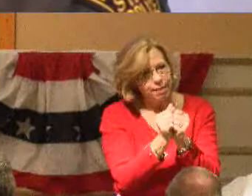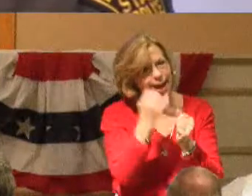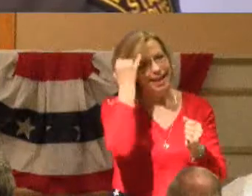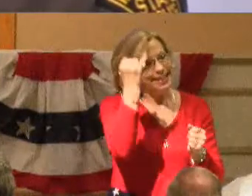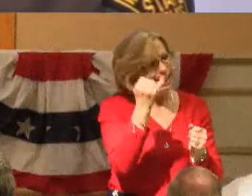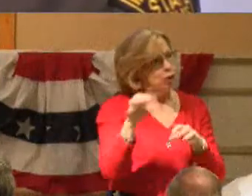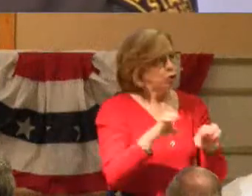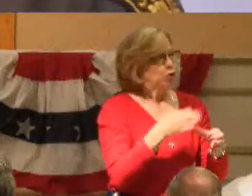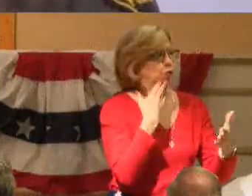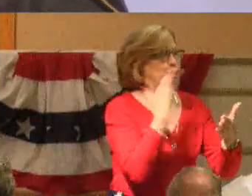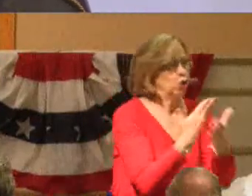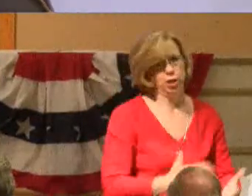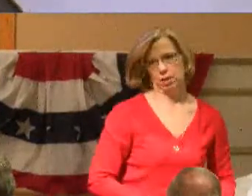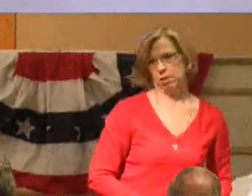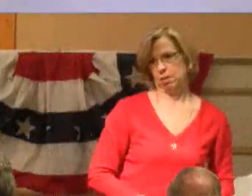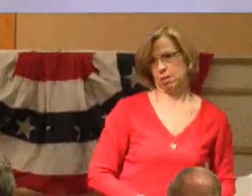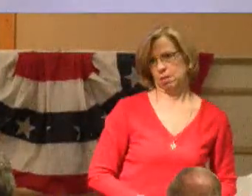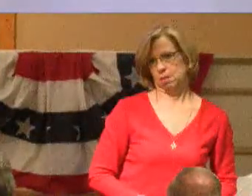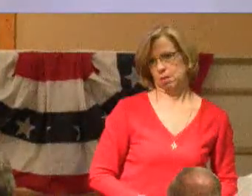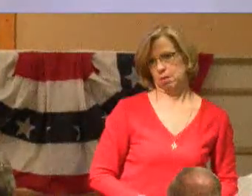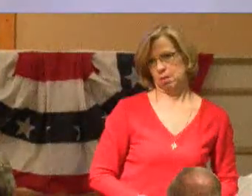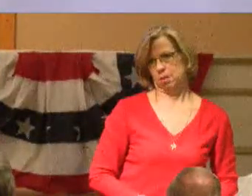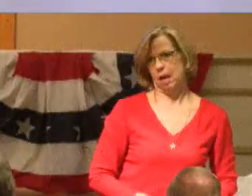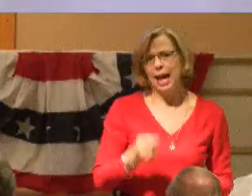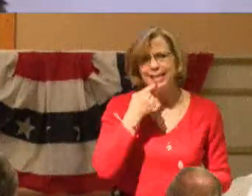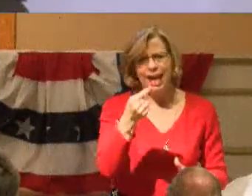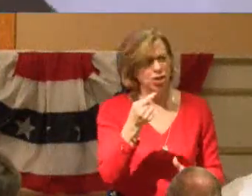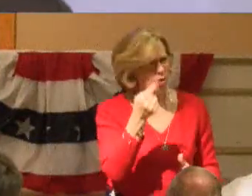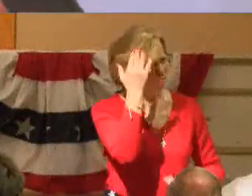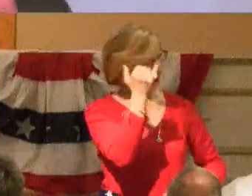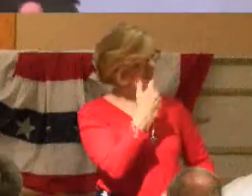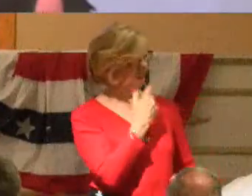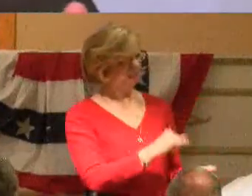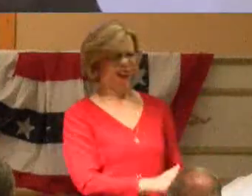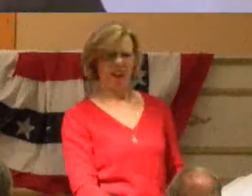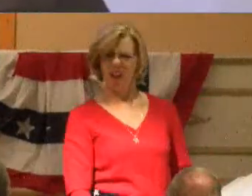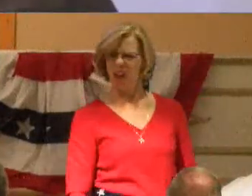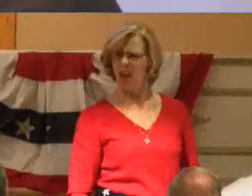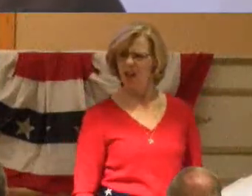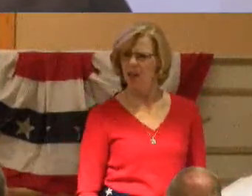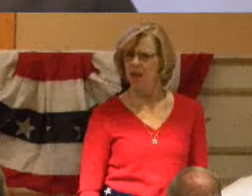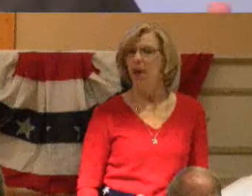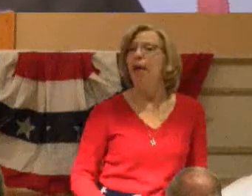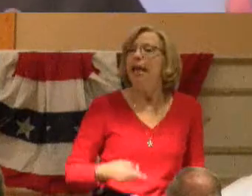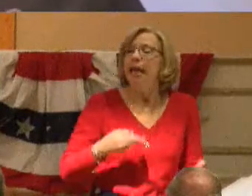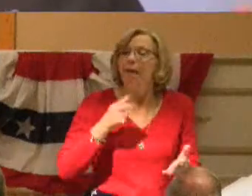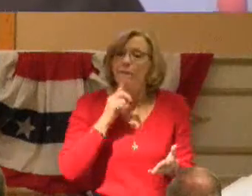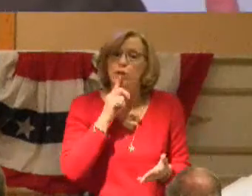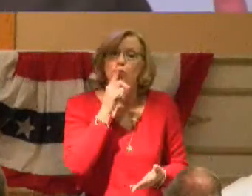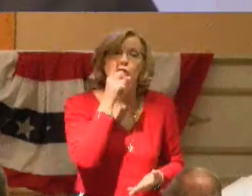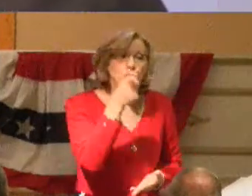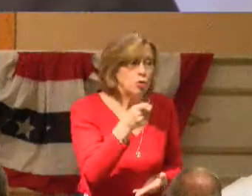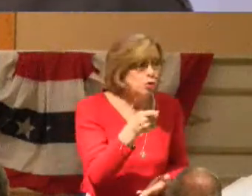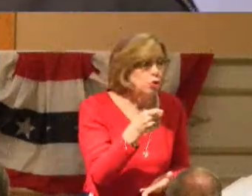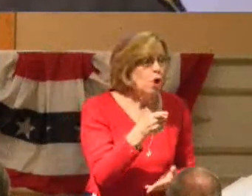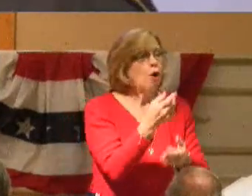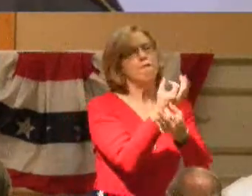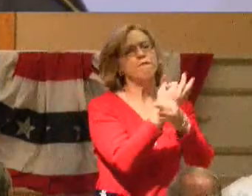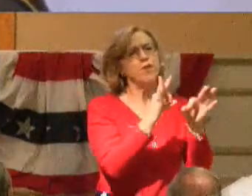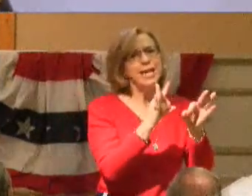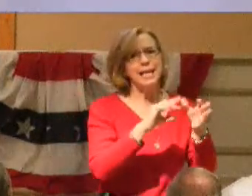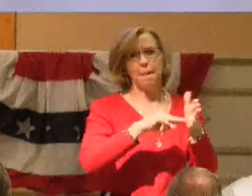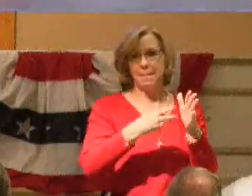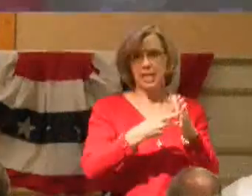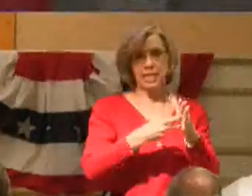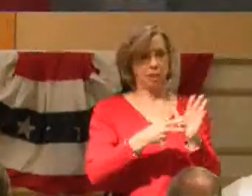do good. So why do I even tell you those things? Because if it is true that freedom were to mean that we